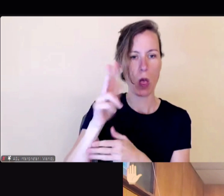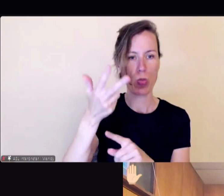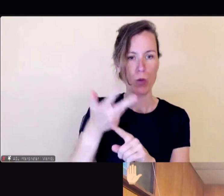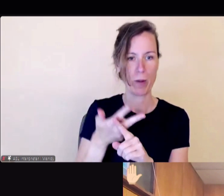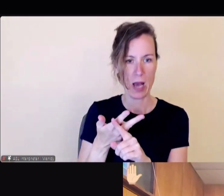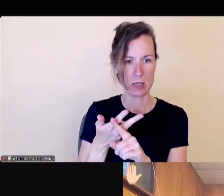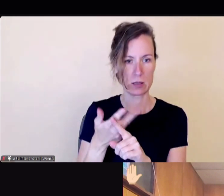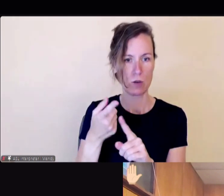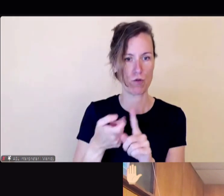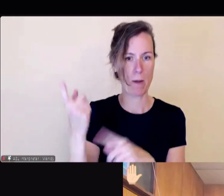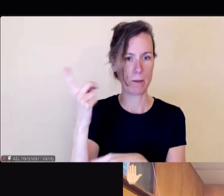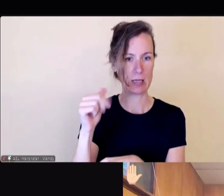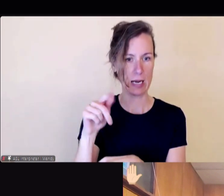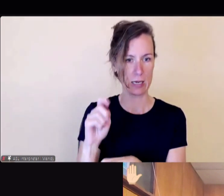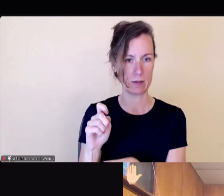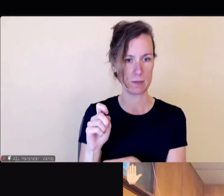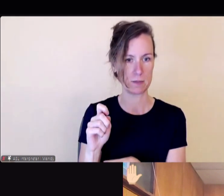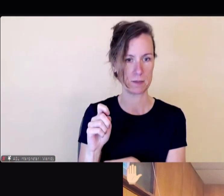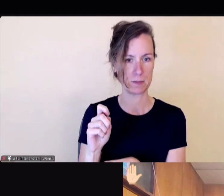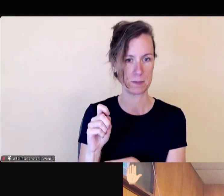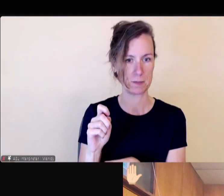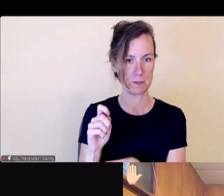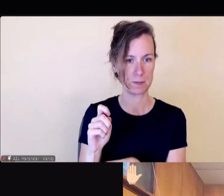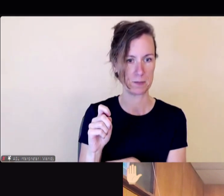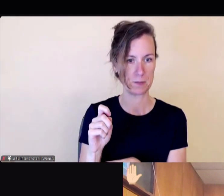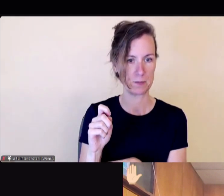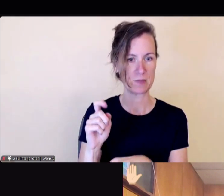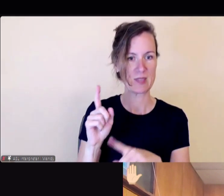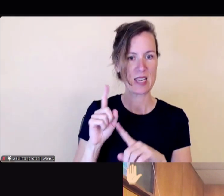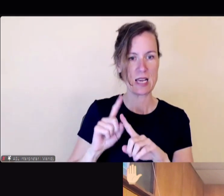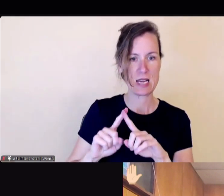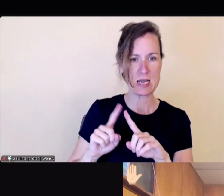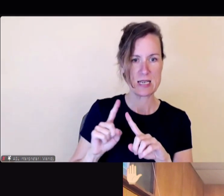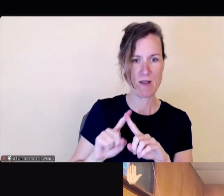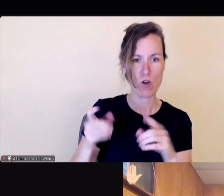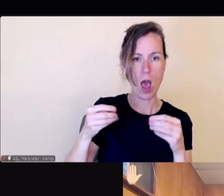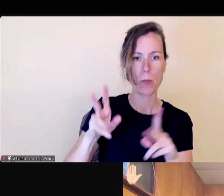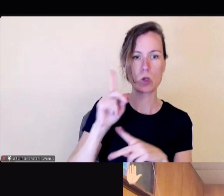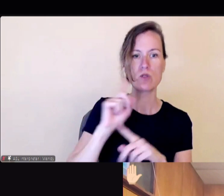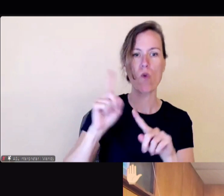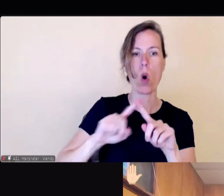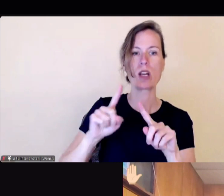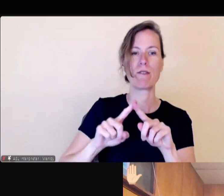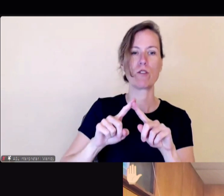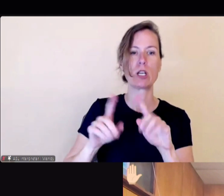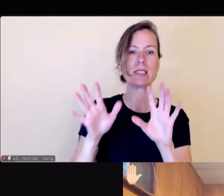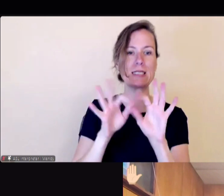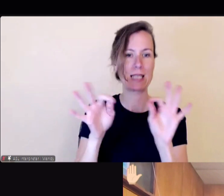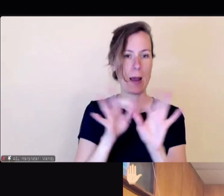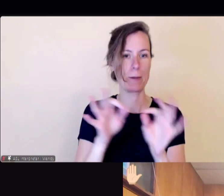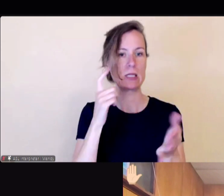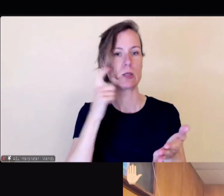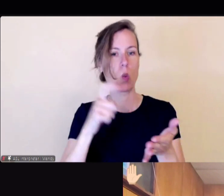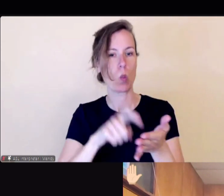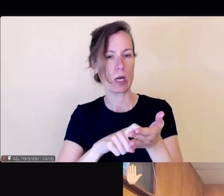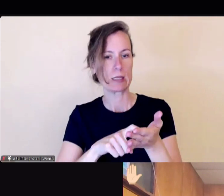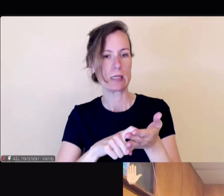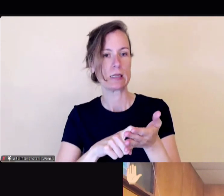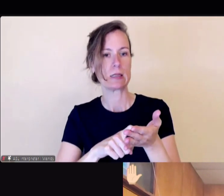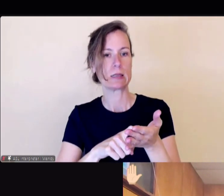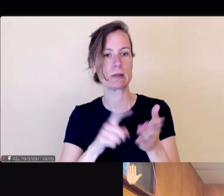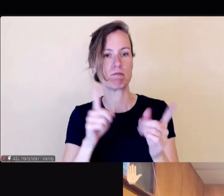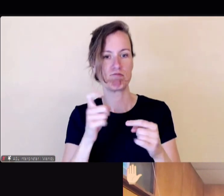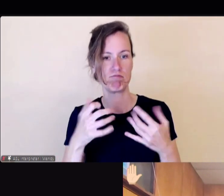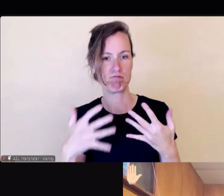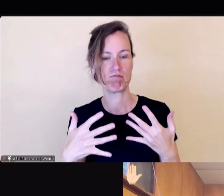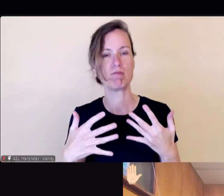it will go to public hearing. The commissioners will hear the case. They're a quasi-judicial body, and they are able to